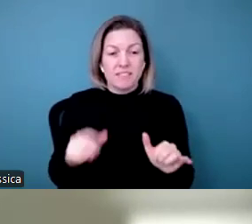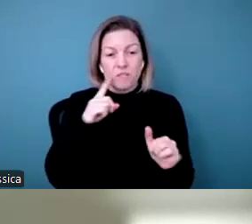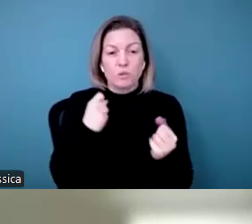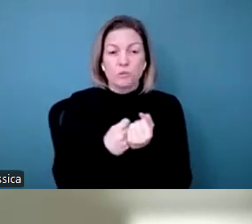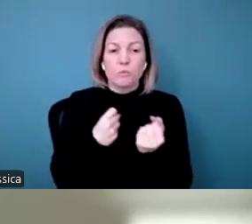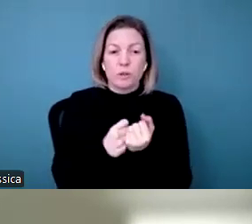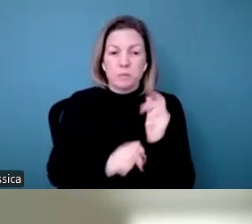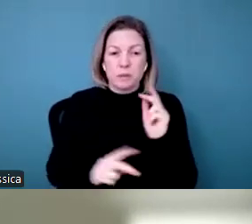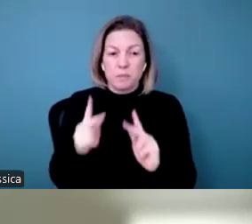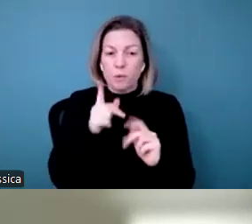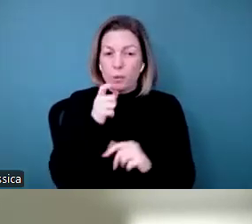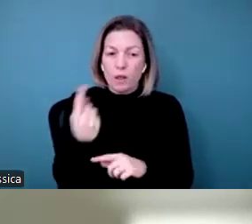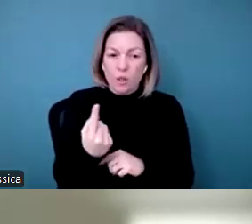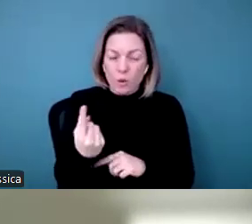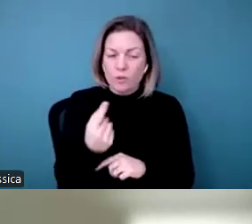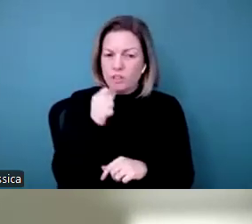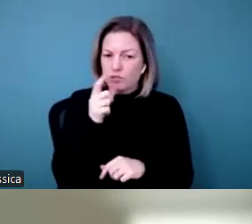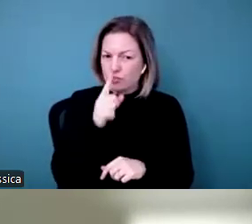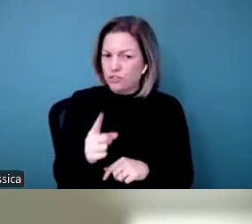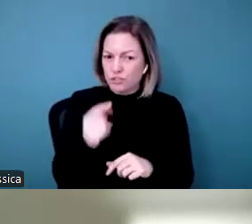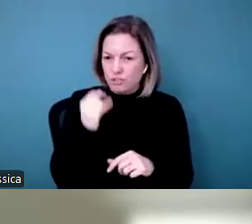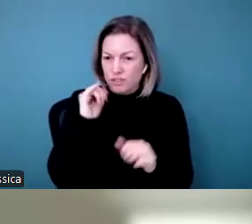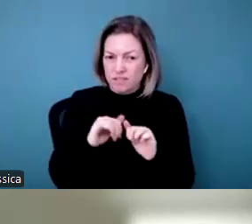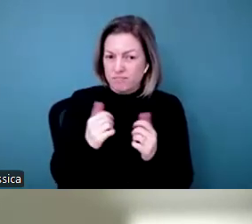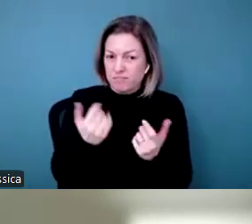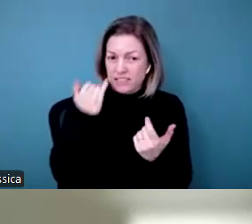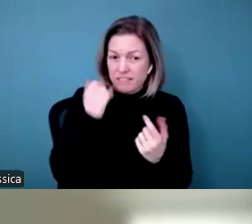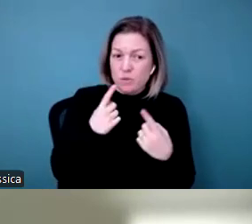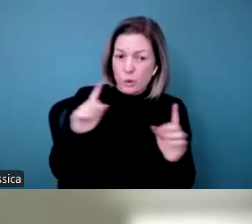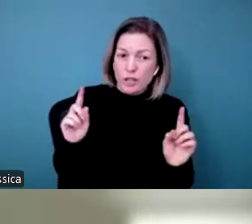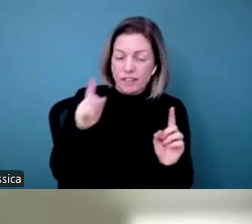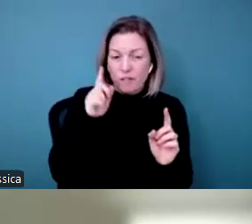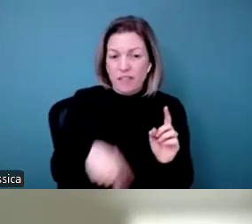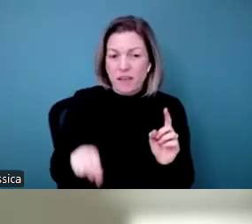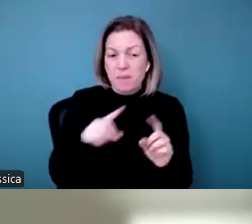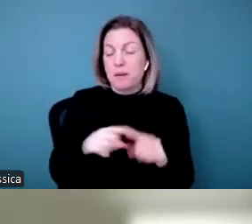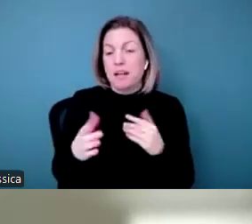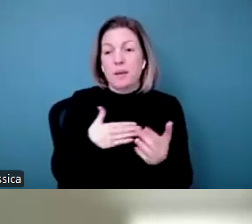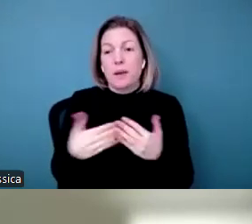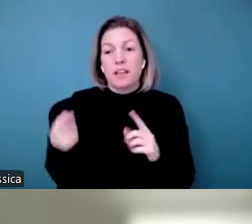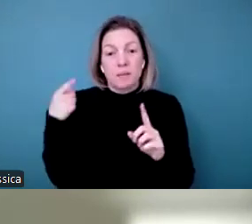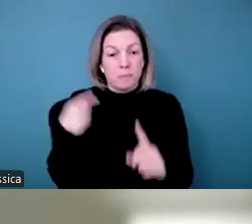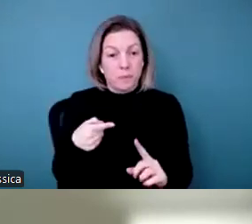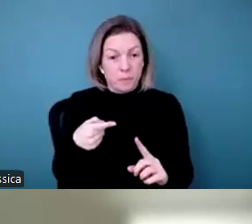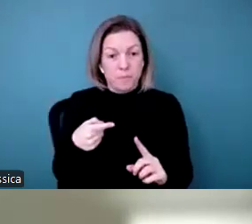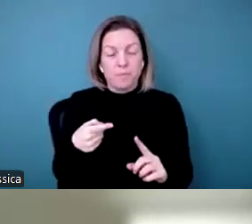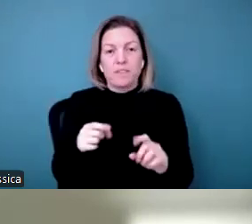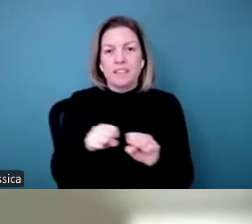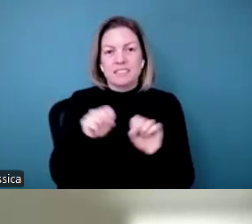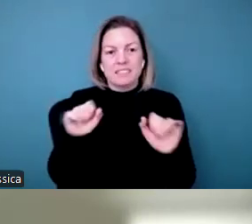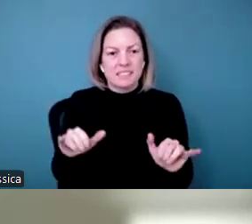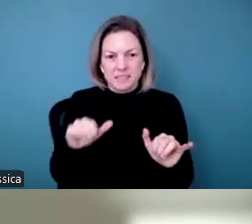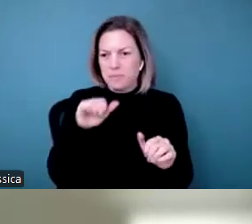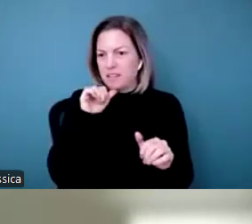who are living alone. And we're just not sure how well it's working for this population. But the long and short of it is the system is not set